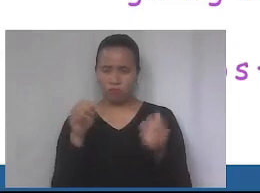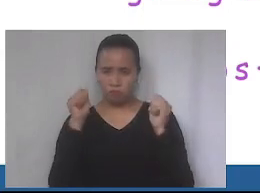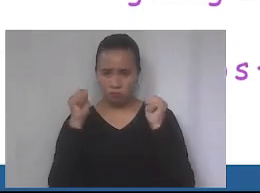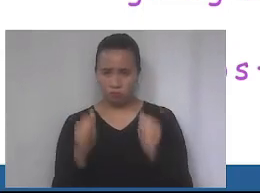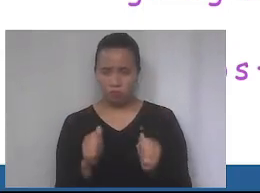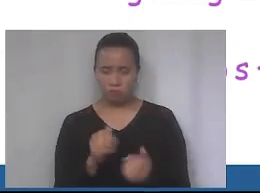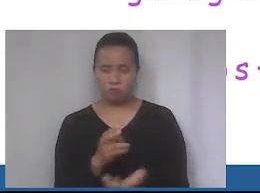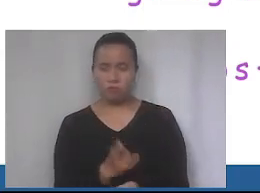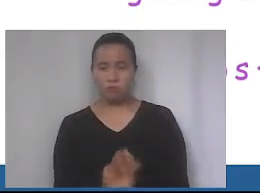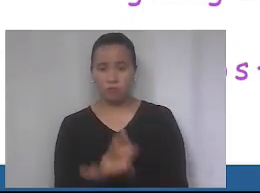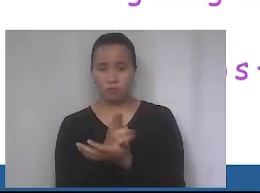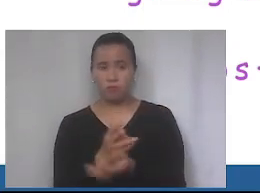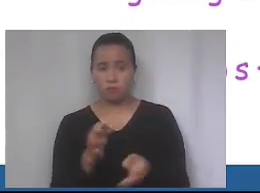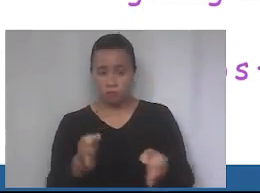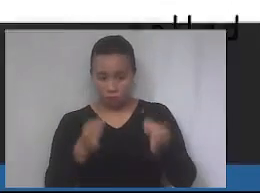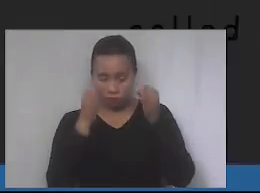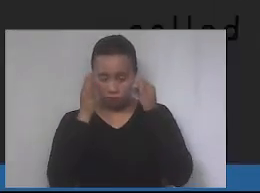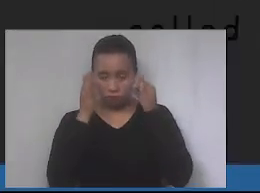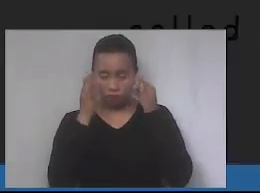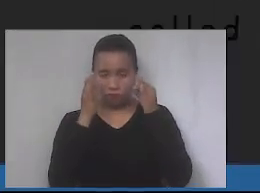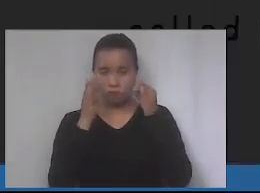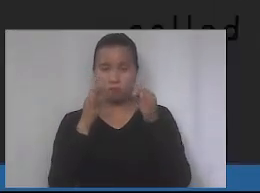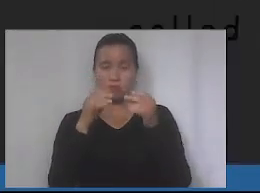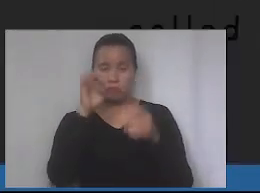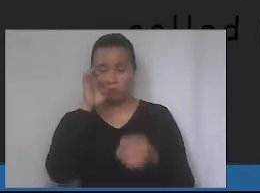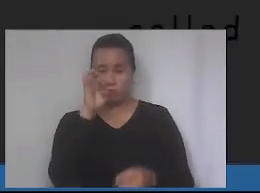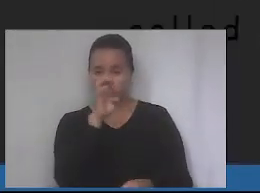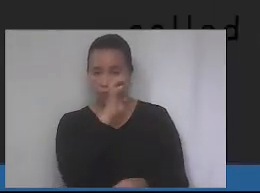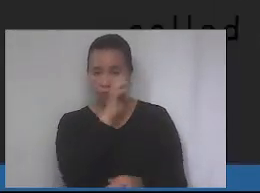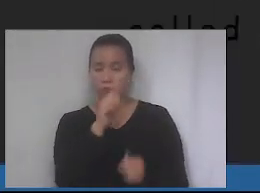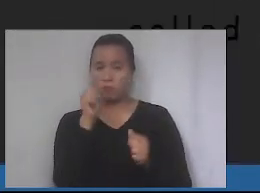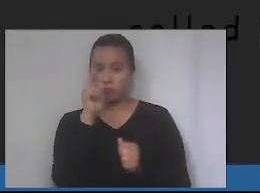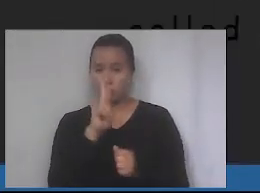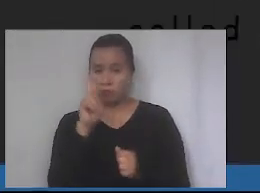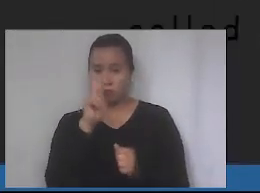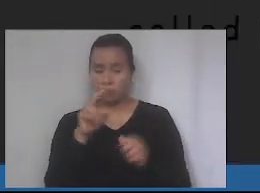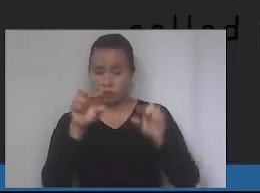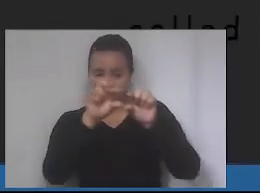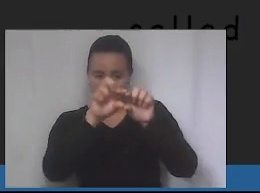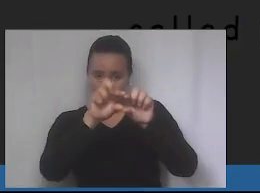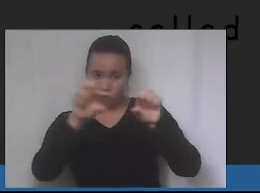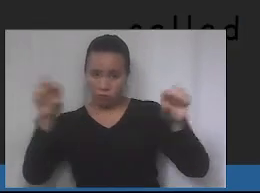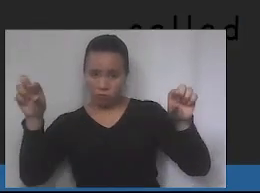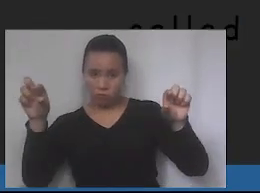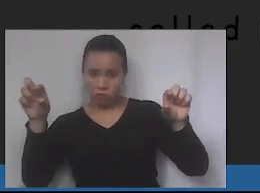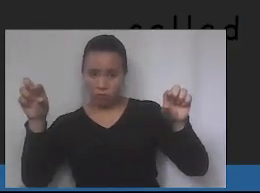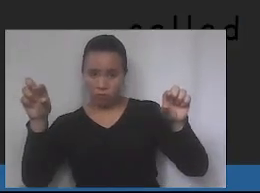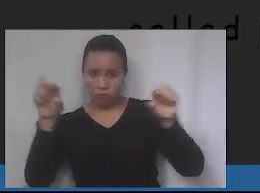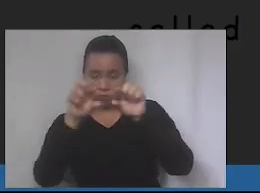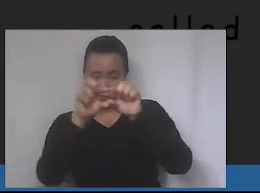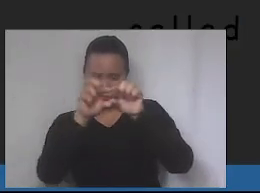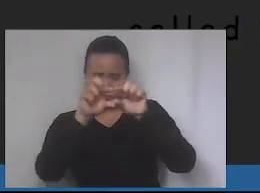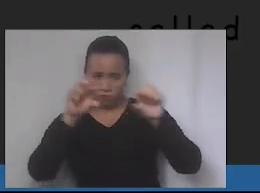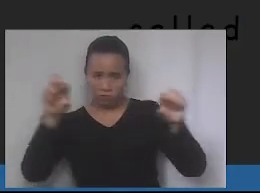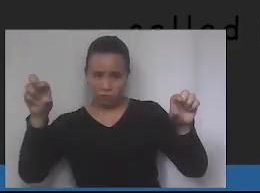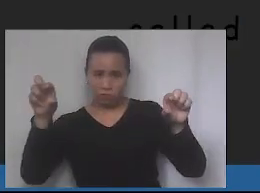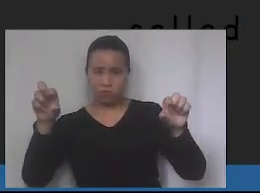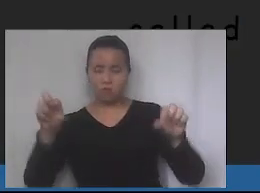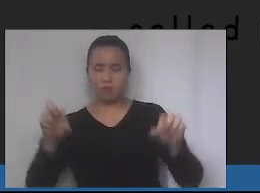reading preferences, to help our learners focus their eyes, we can use the line focus.